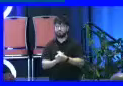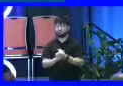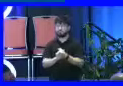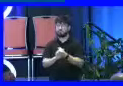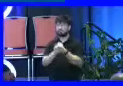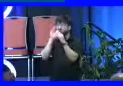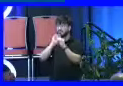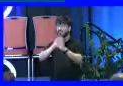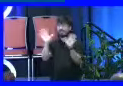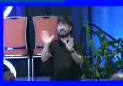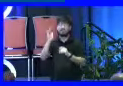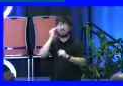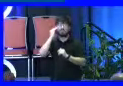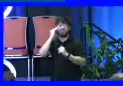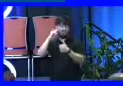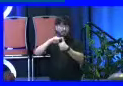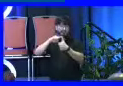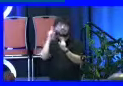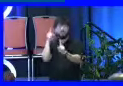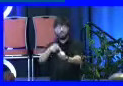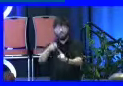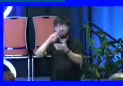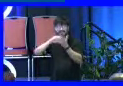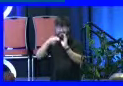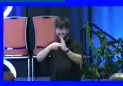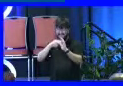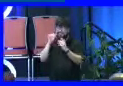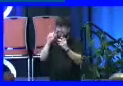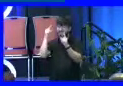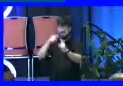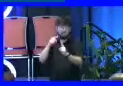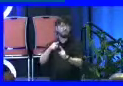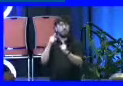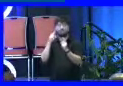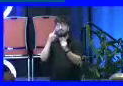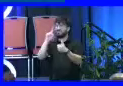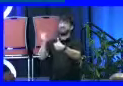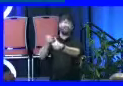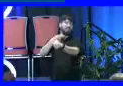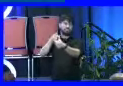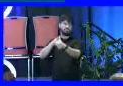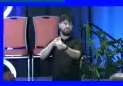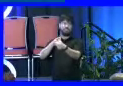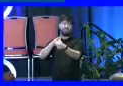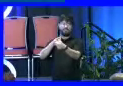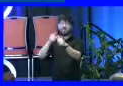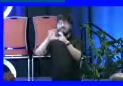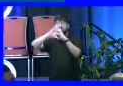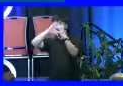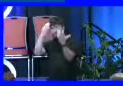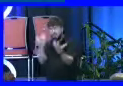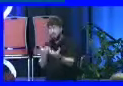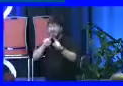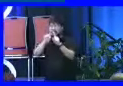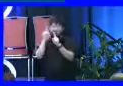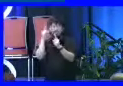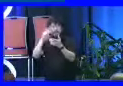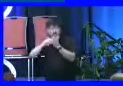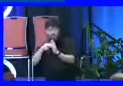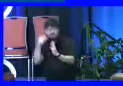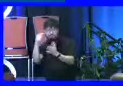Obviously, knowing your goals, defining your data goals has been a really important first step and can encompass a whole variety of objectives,